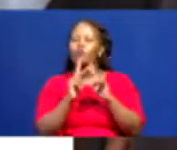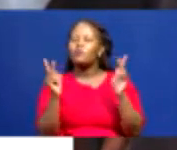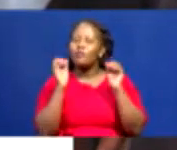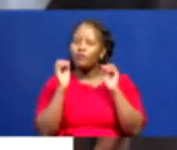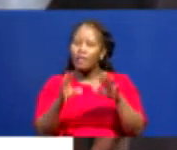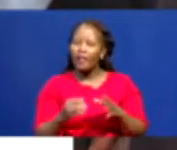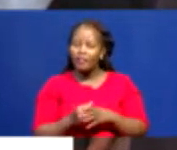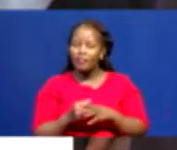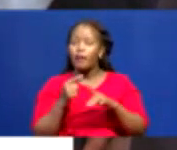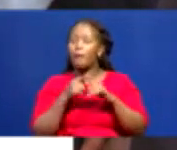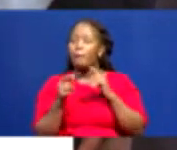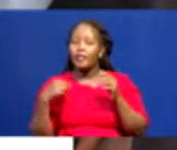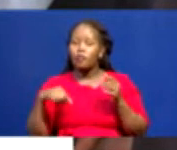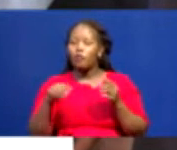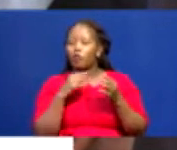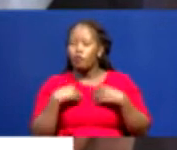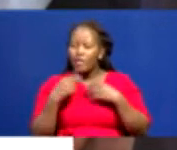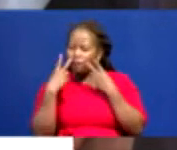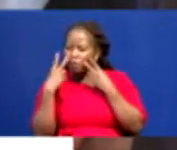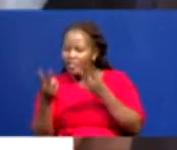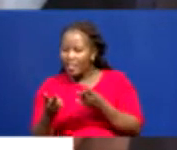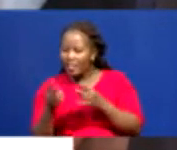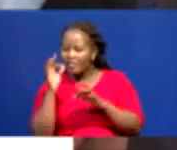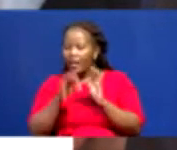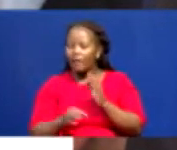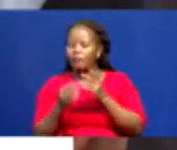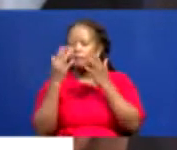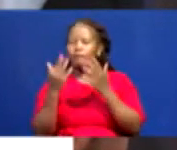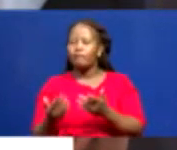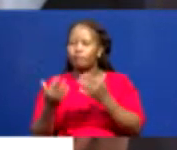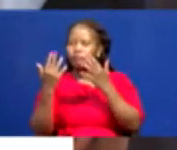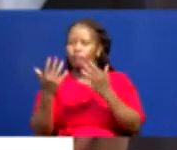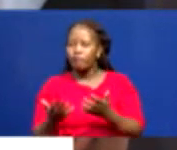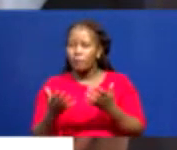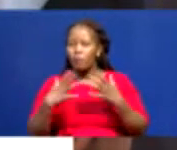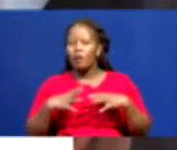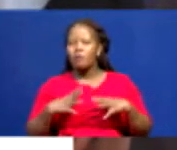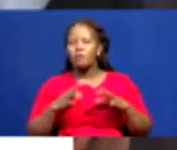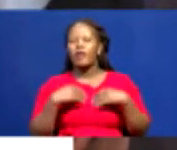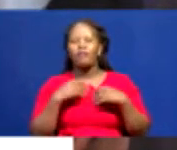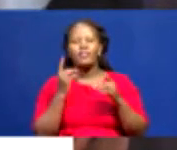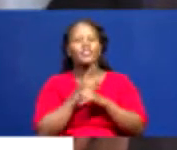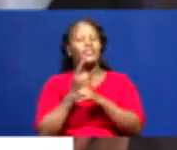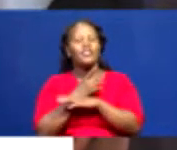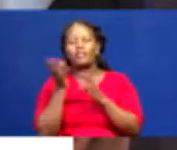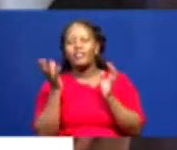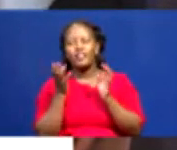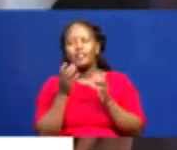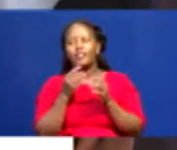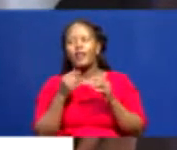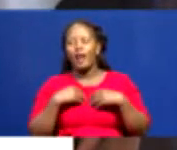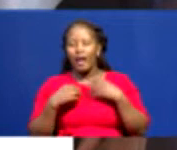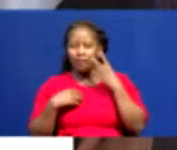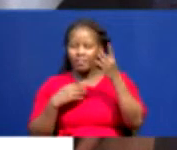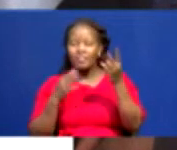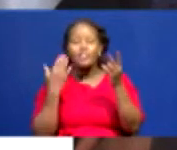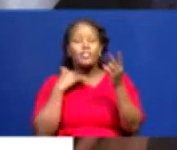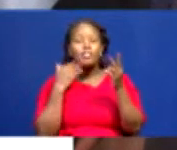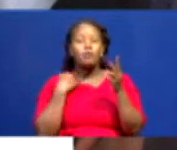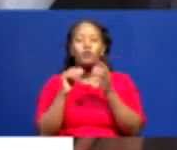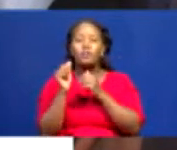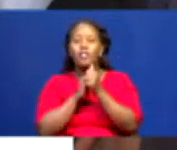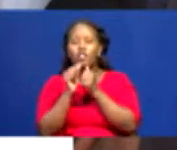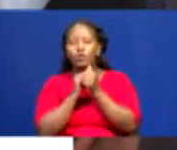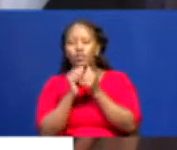from it, what we have witnessed are violent protests with those involved carrying all manner of crude weapons. We have seen goons destroy a